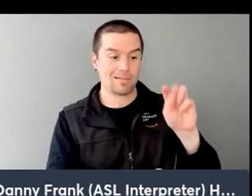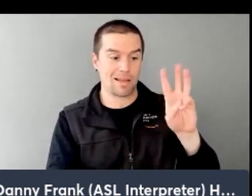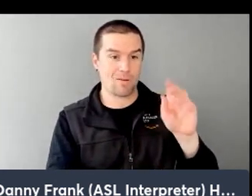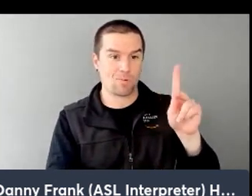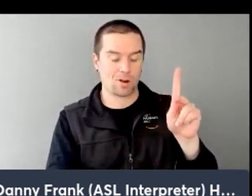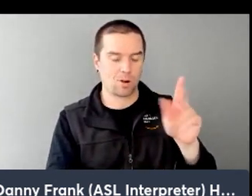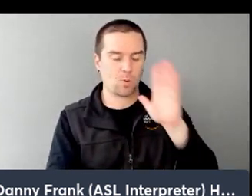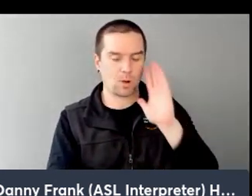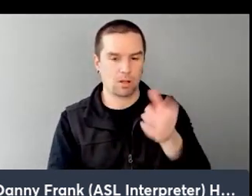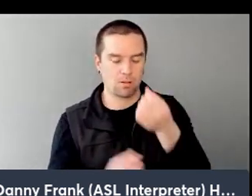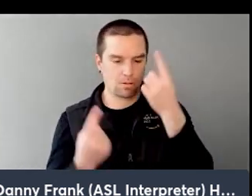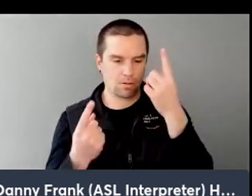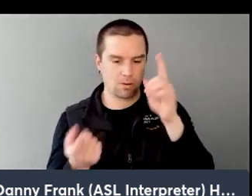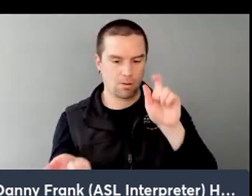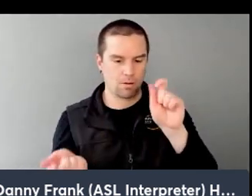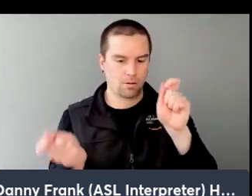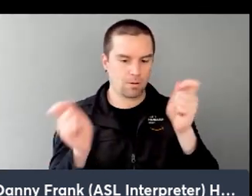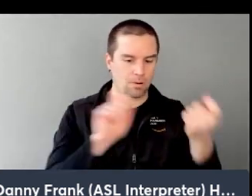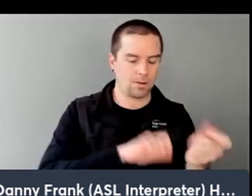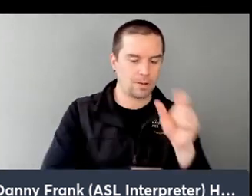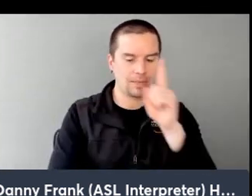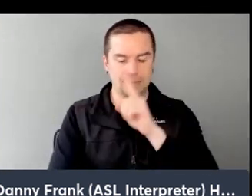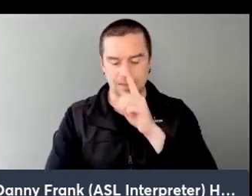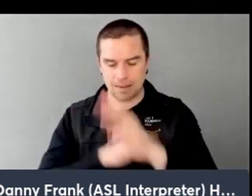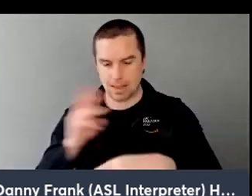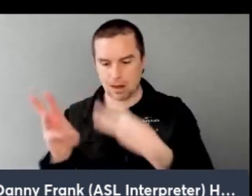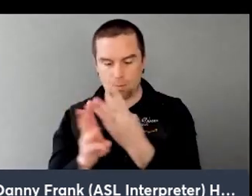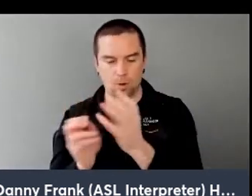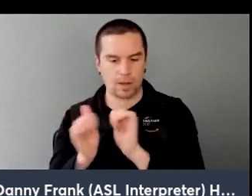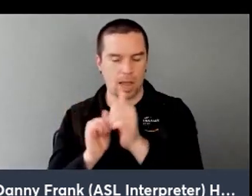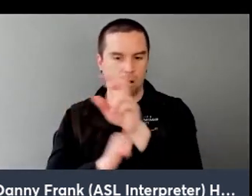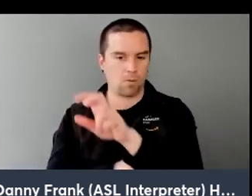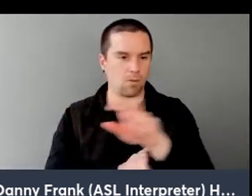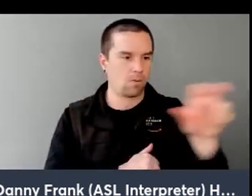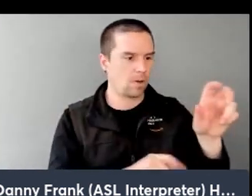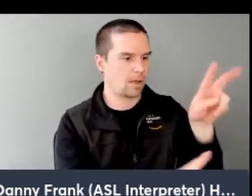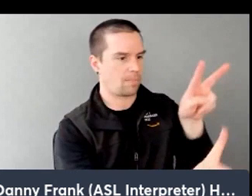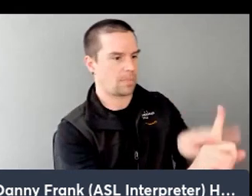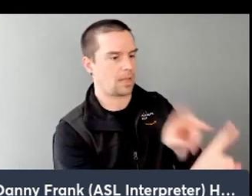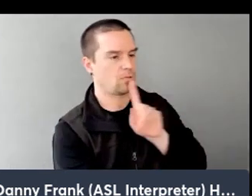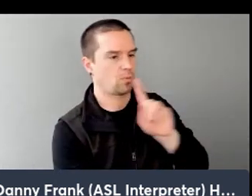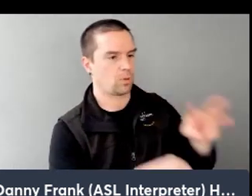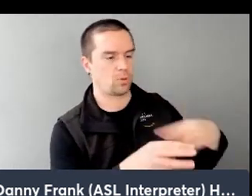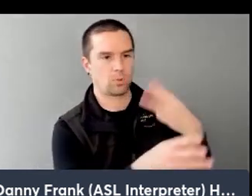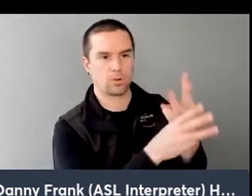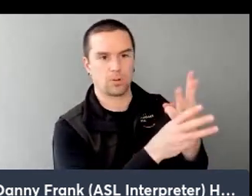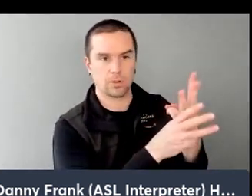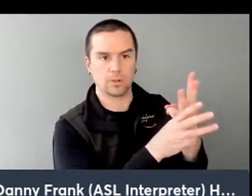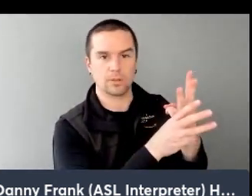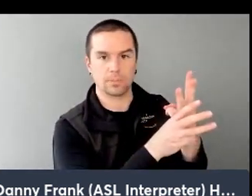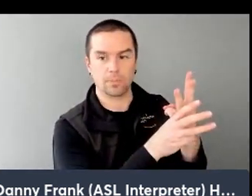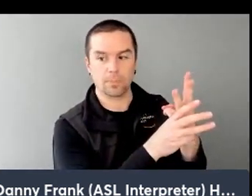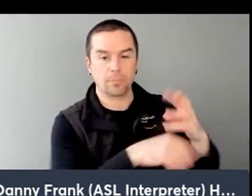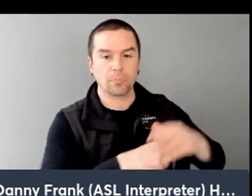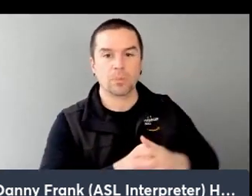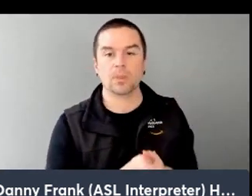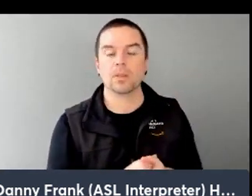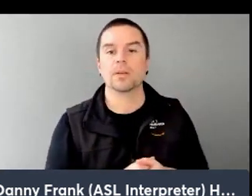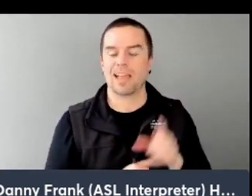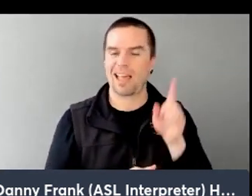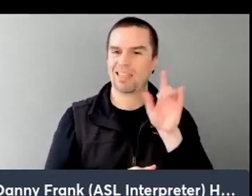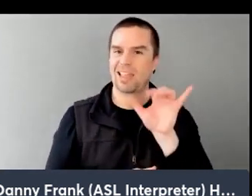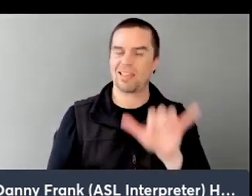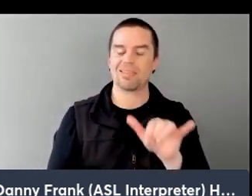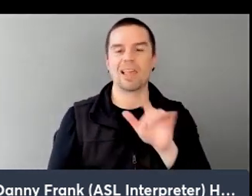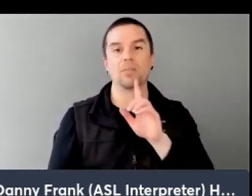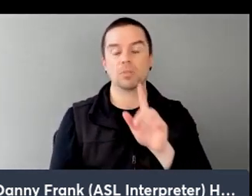synthetic domain to the real domain. And what I like to, and by the way, this is an official technique called domain